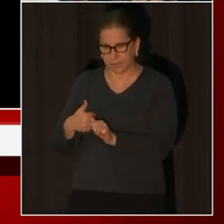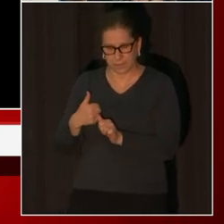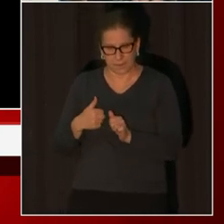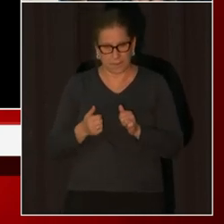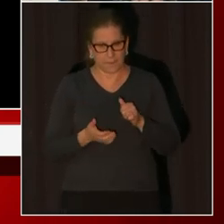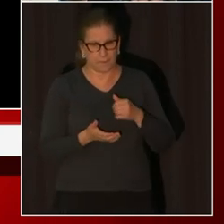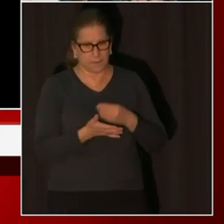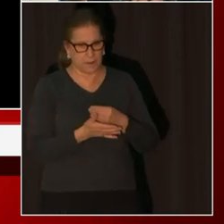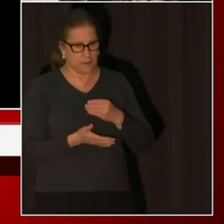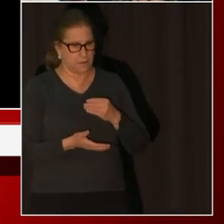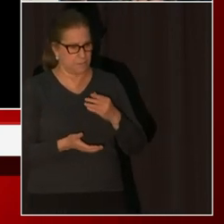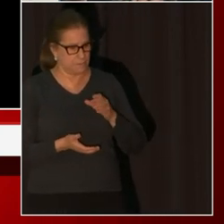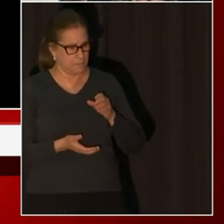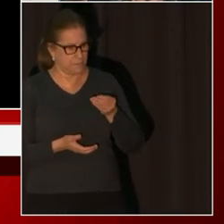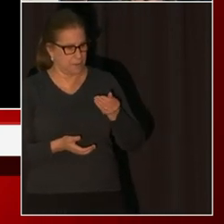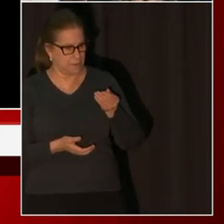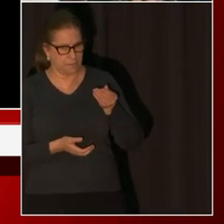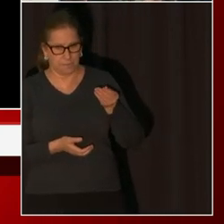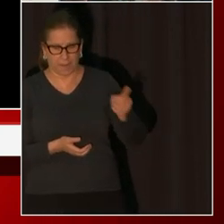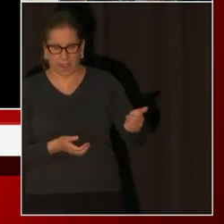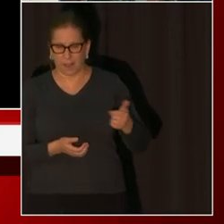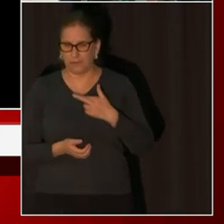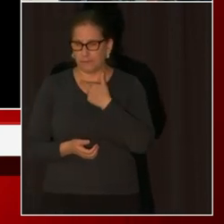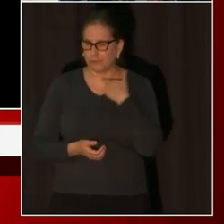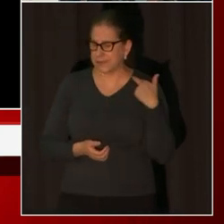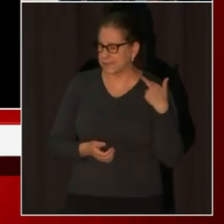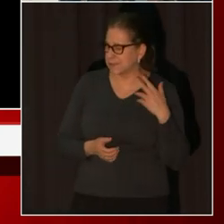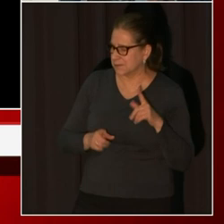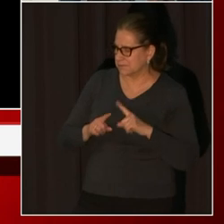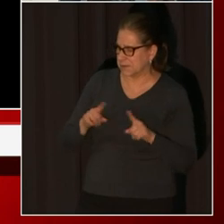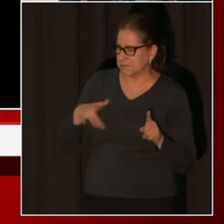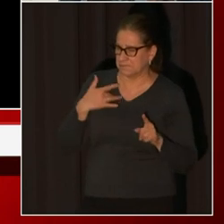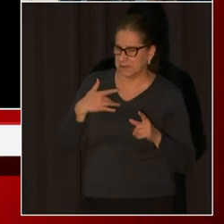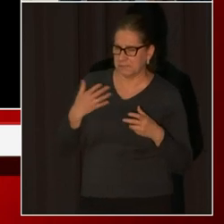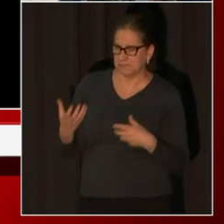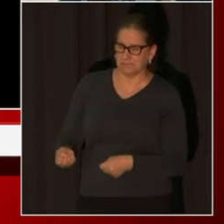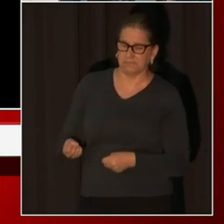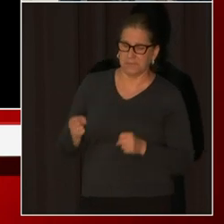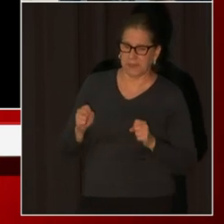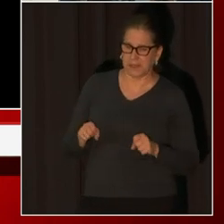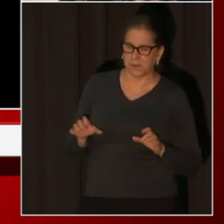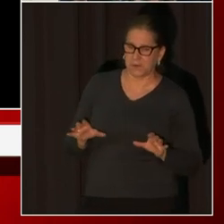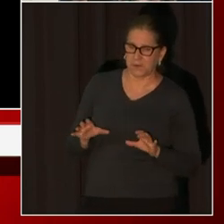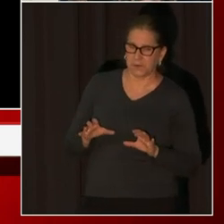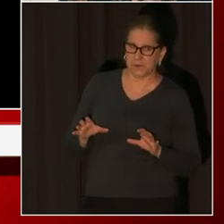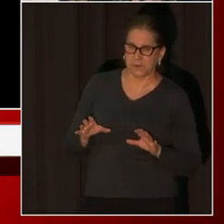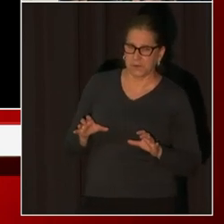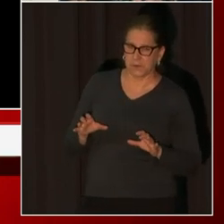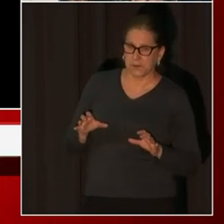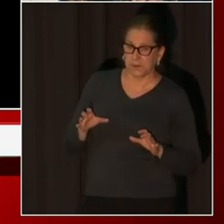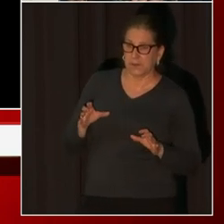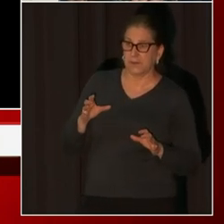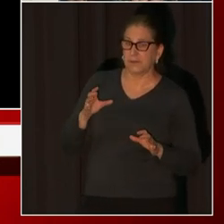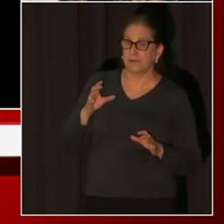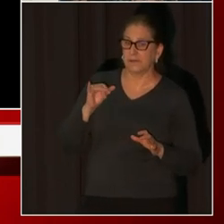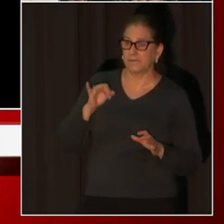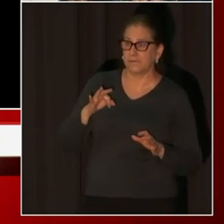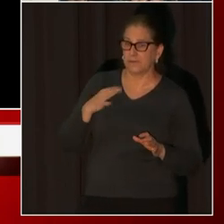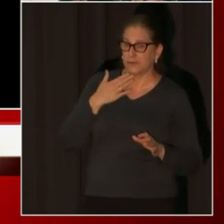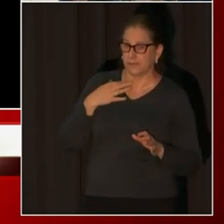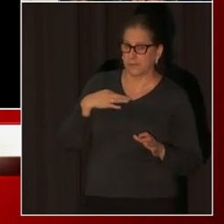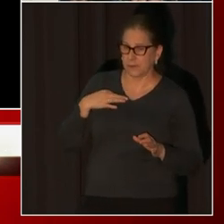we can do that and get all the benefits that gives you, that gives us more resources to have less impacts on the